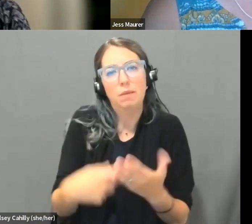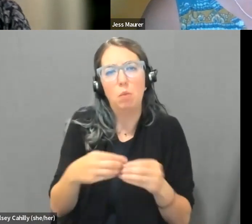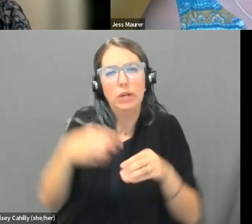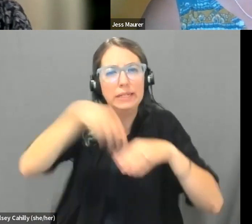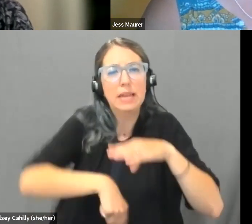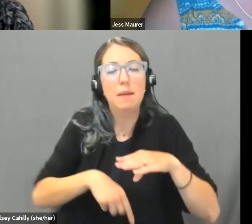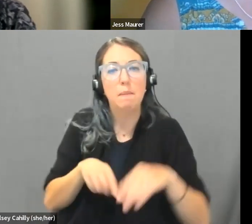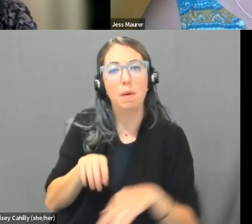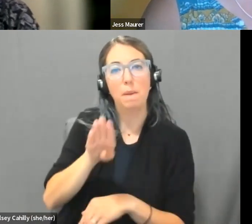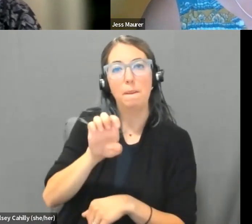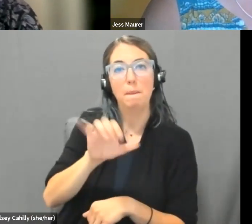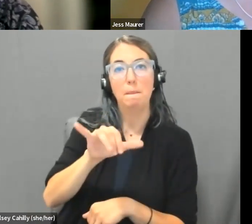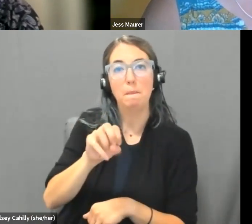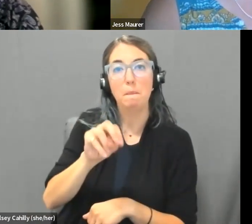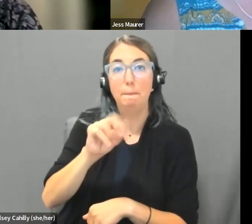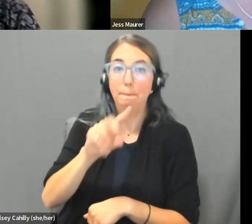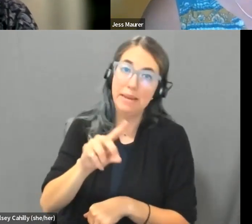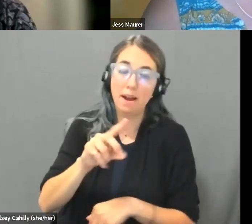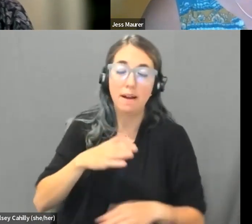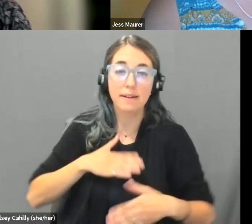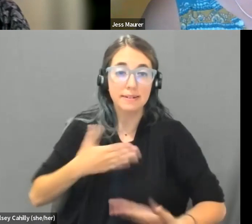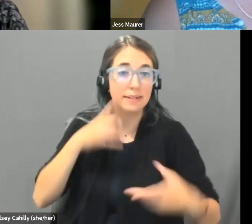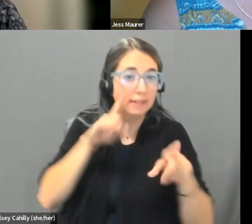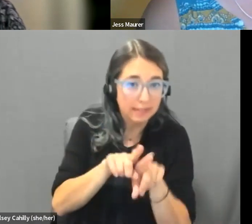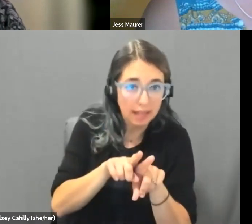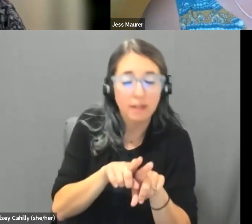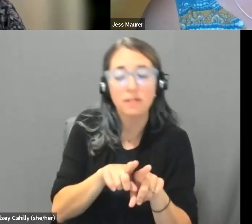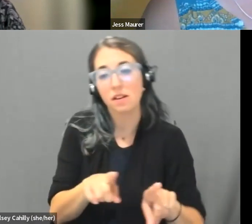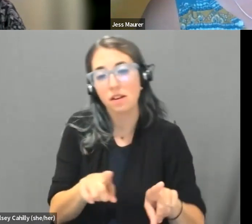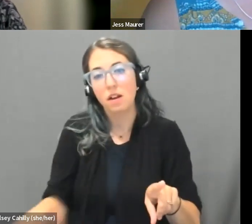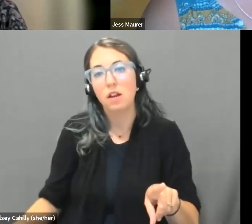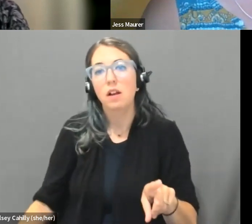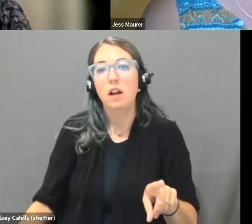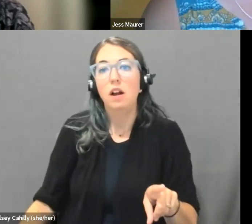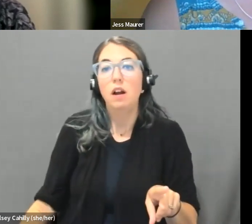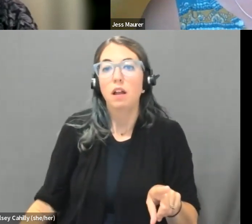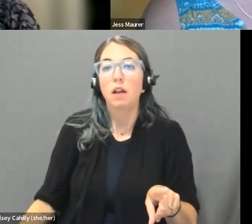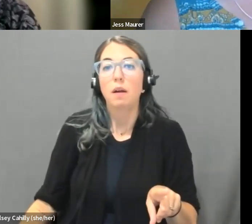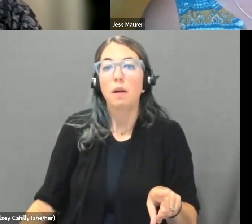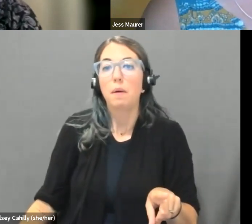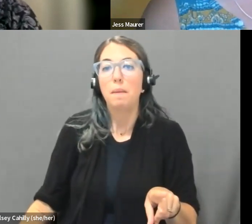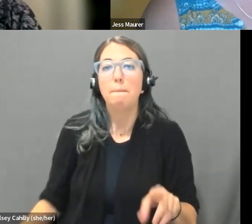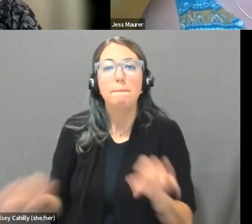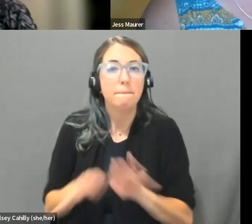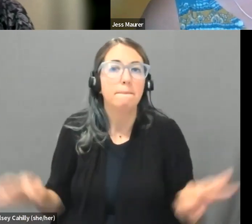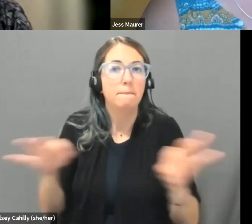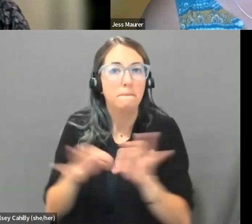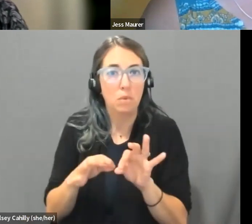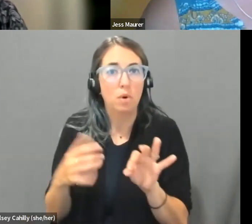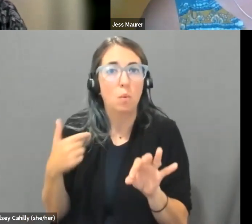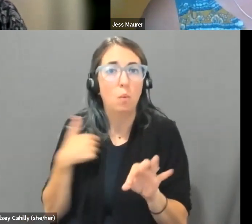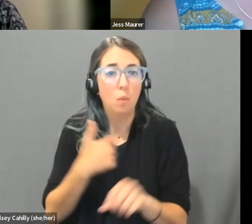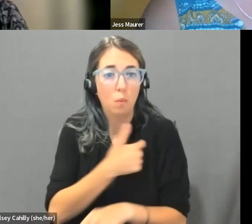into remaining accountable to the community members who have been participating so far in